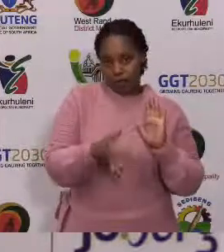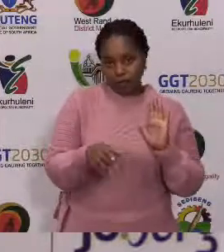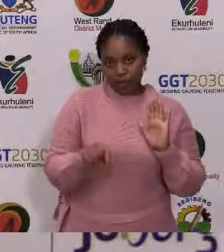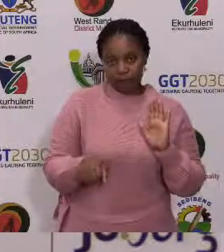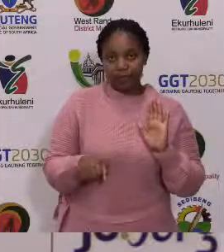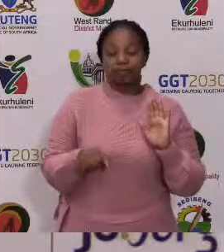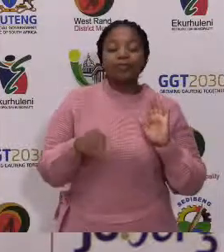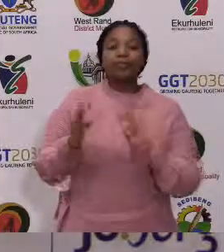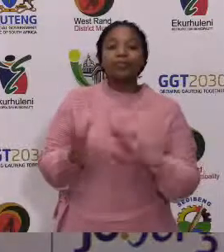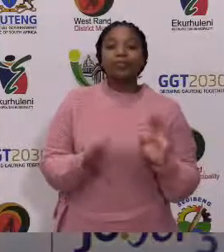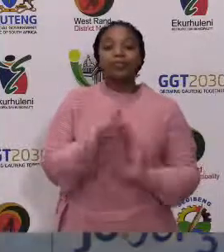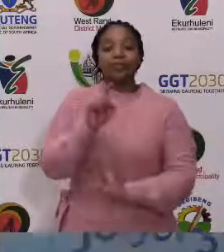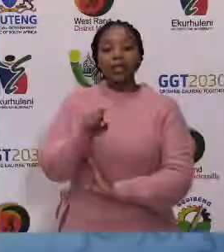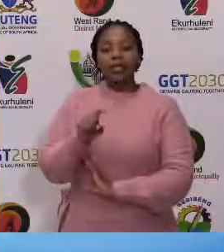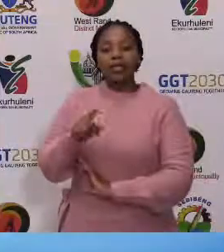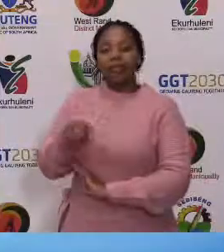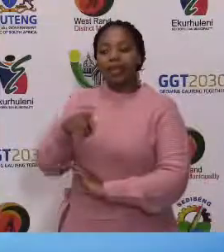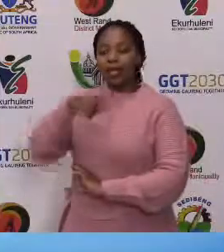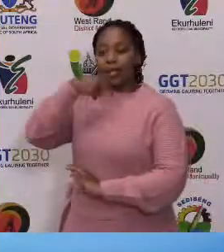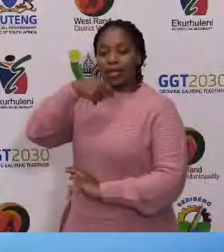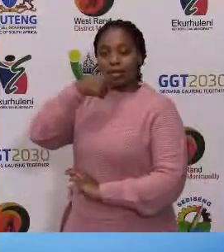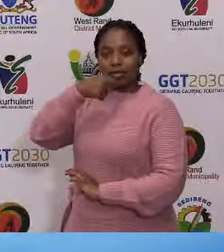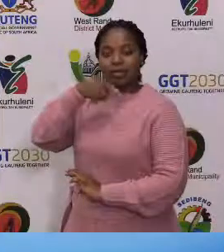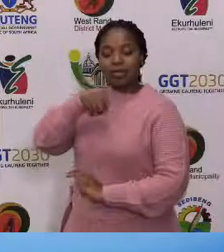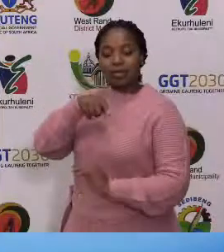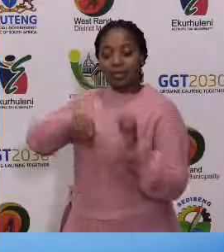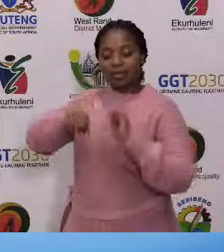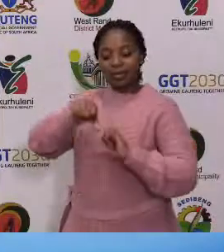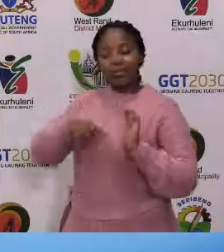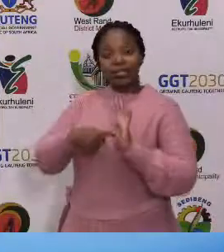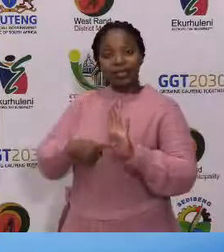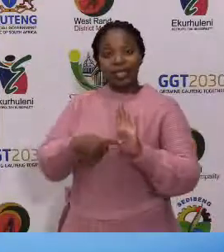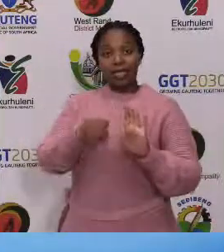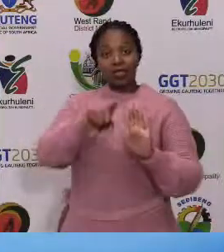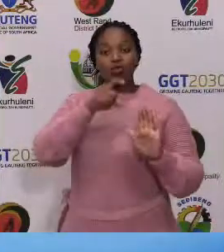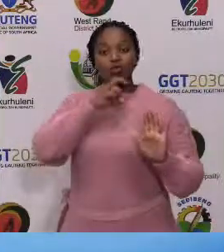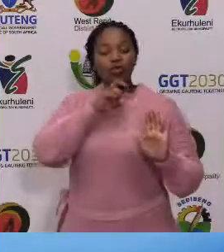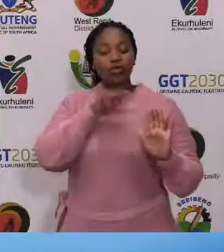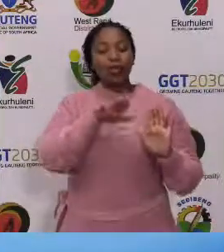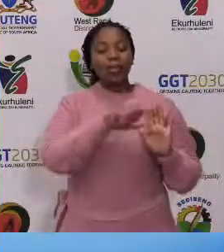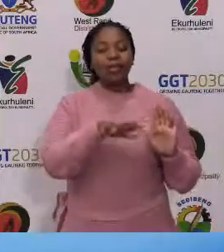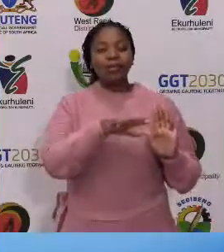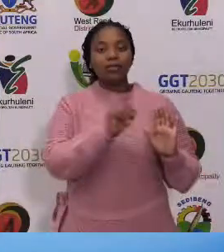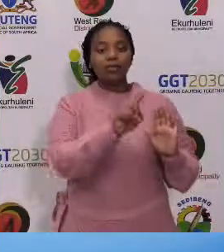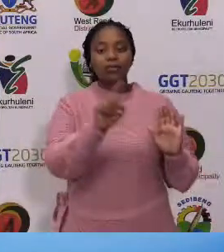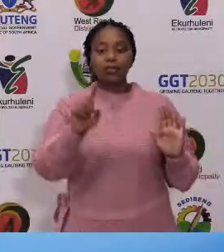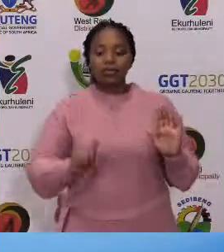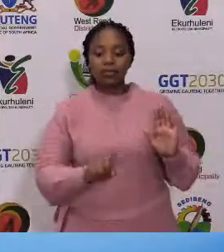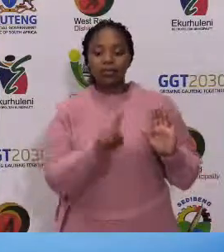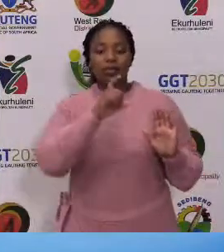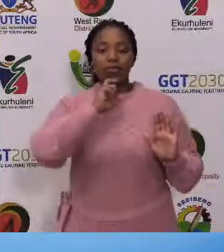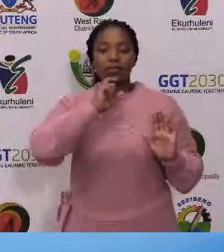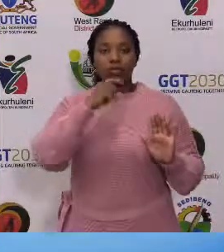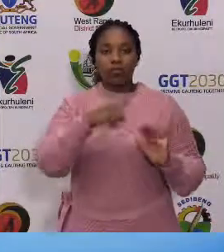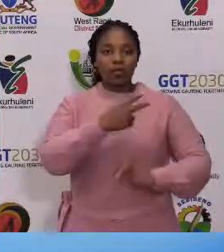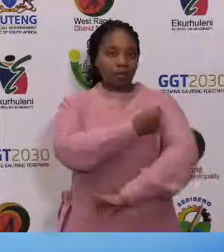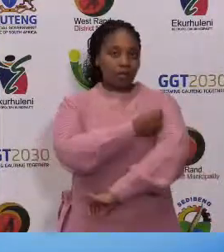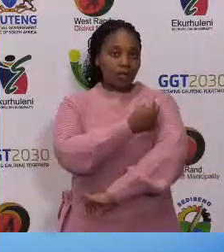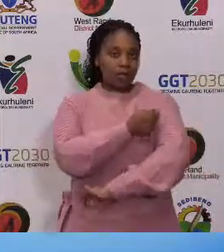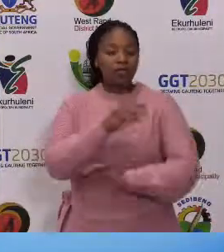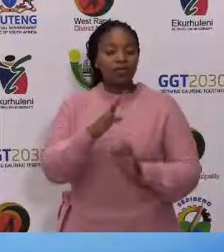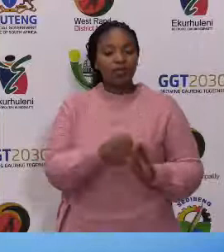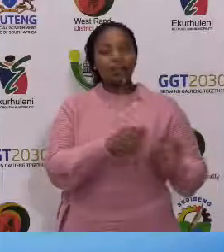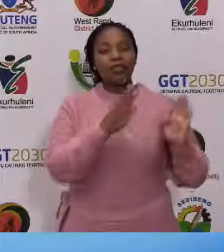These are the medical sites that are going to be used for the phase 1B